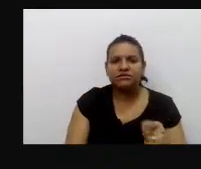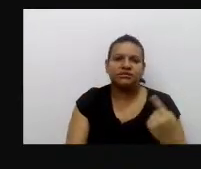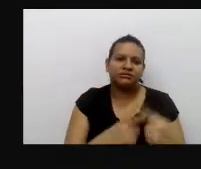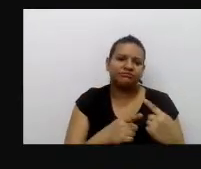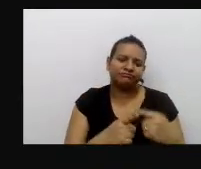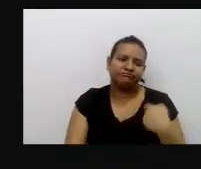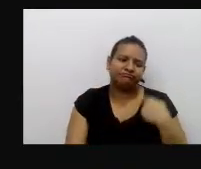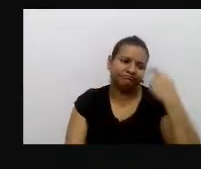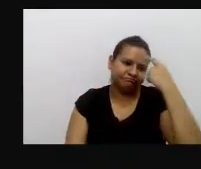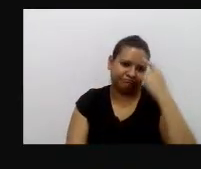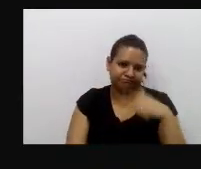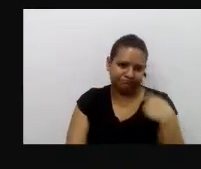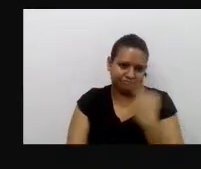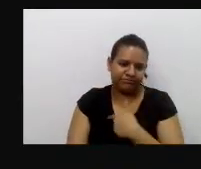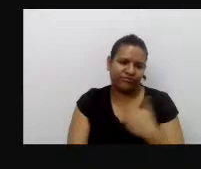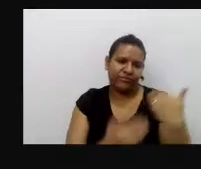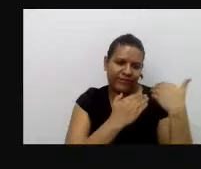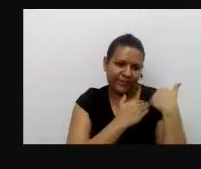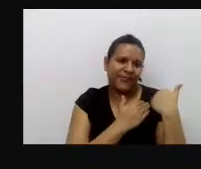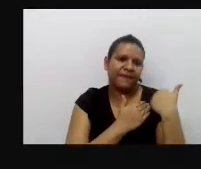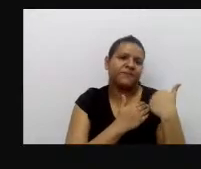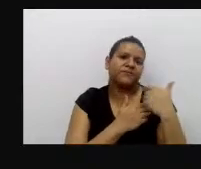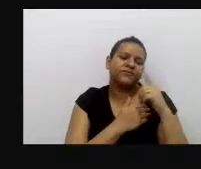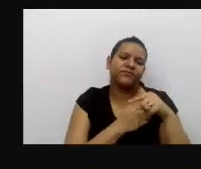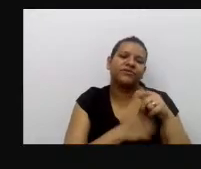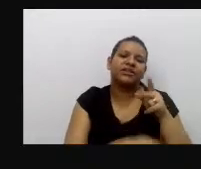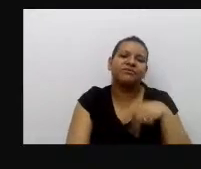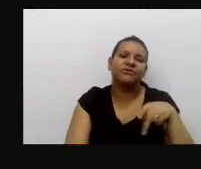properly use AI.